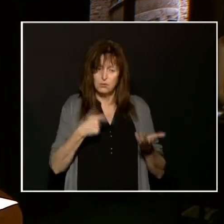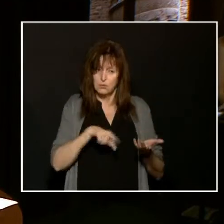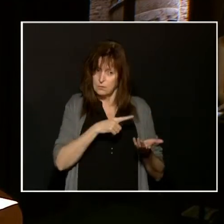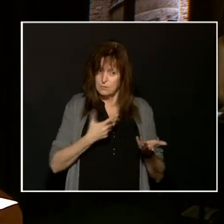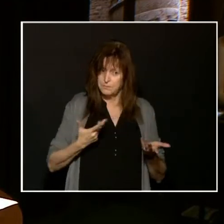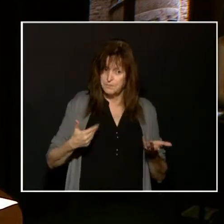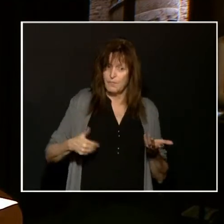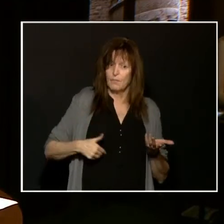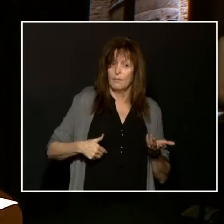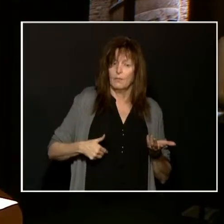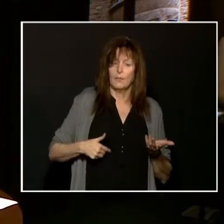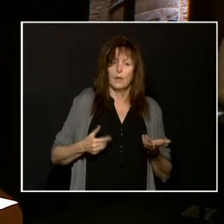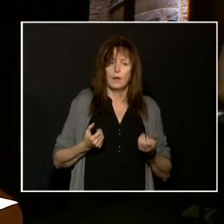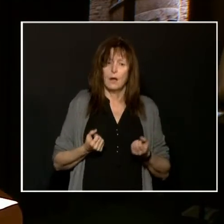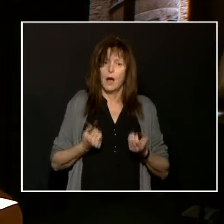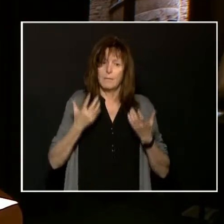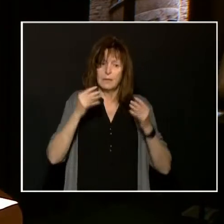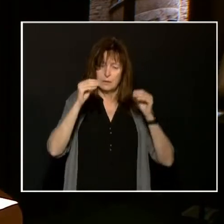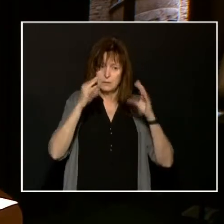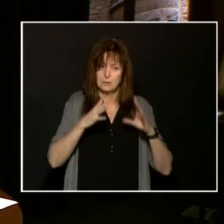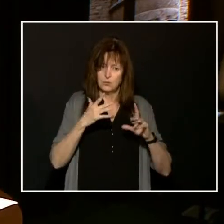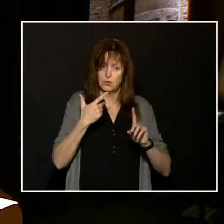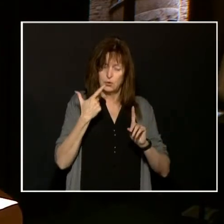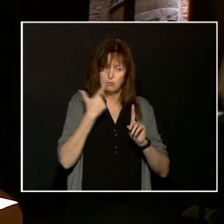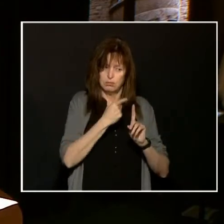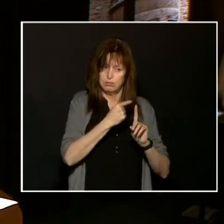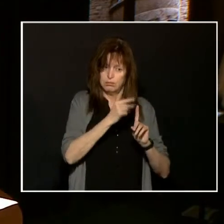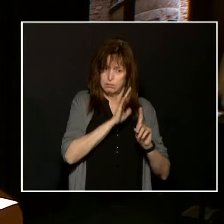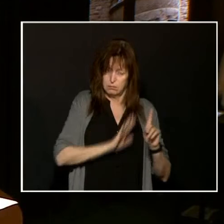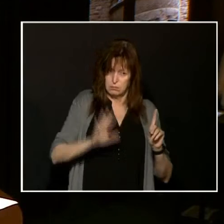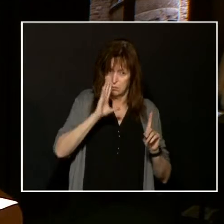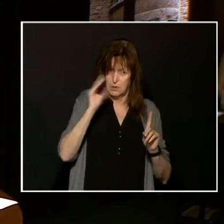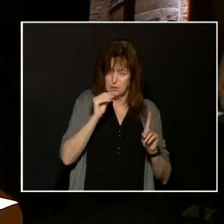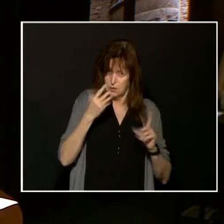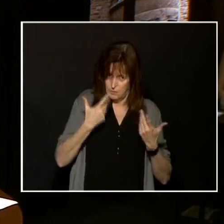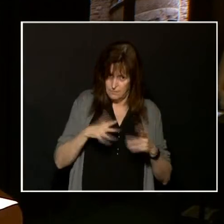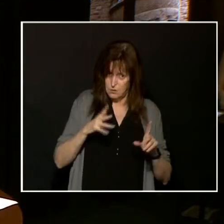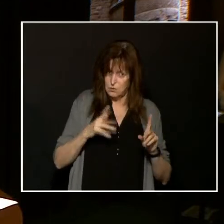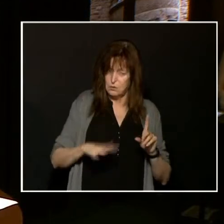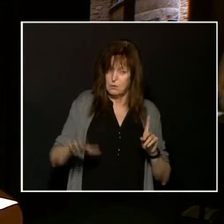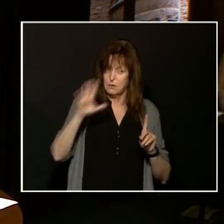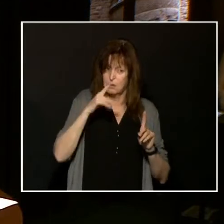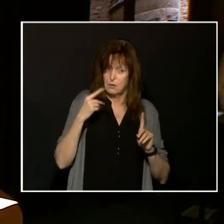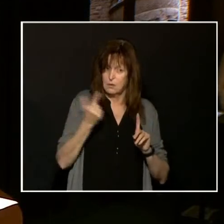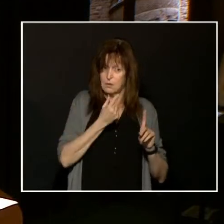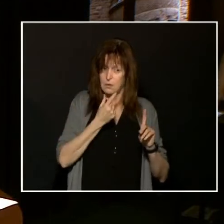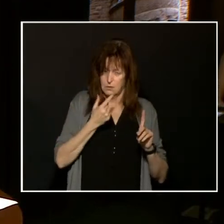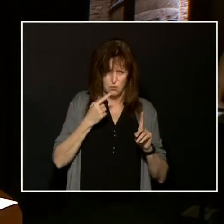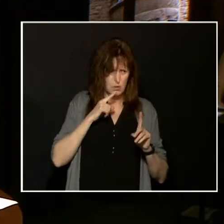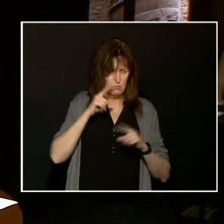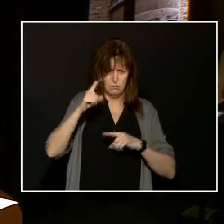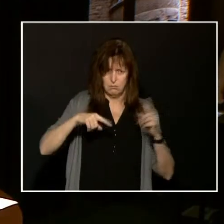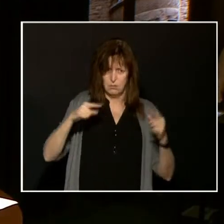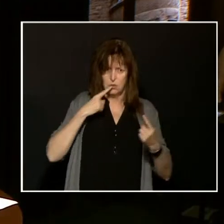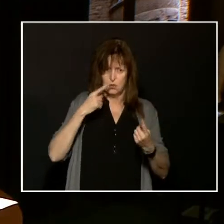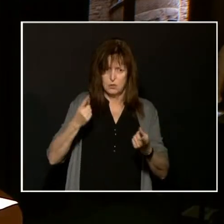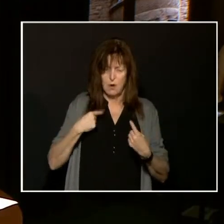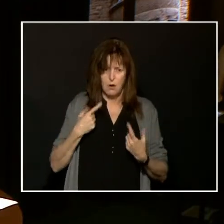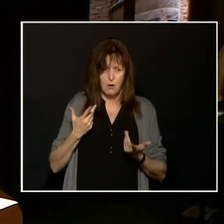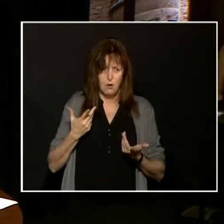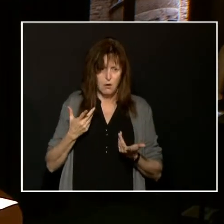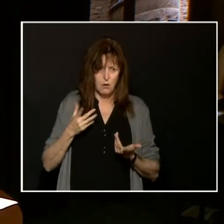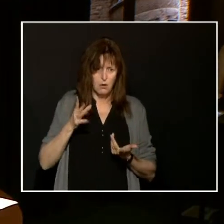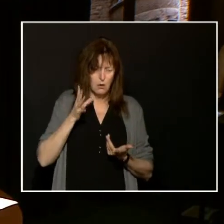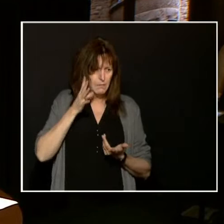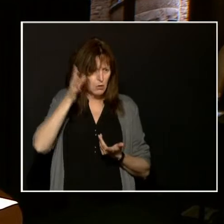been vaccinated? I know there are really mixed responses amongst parents, teachers, and students